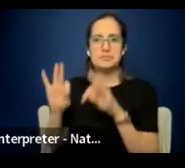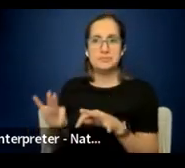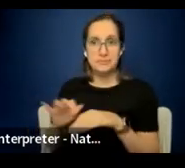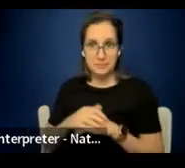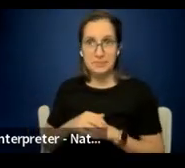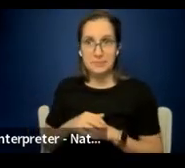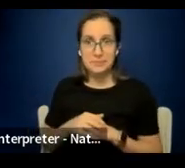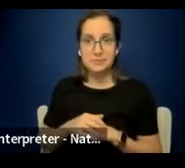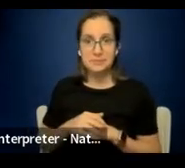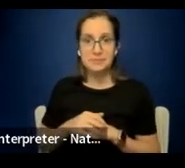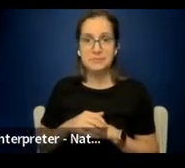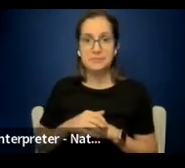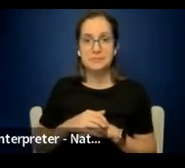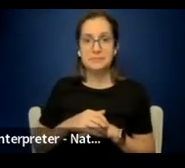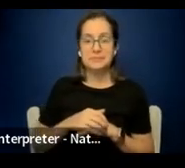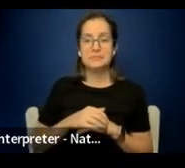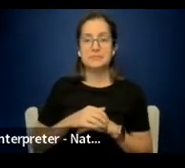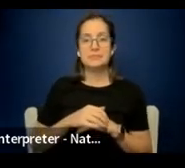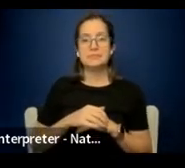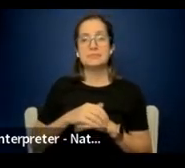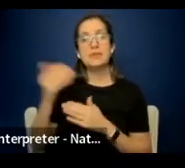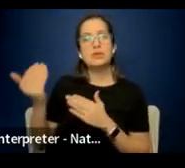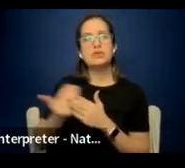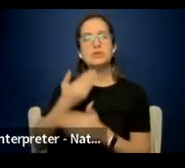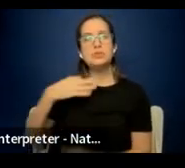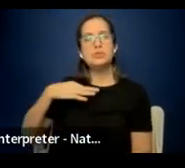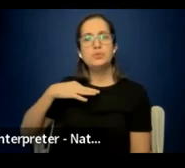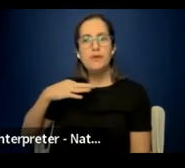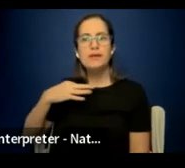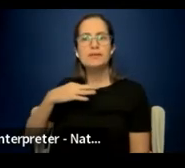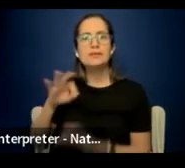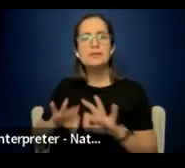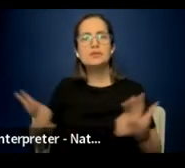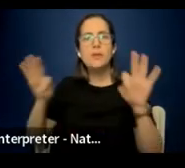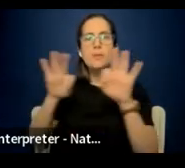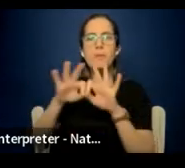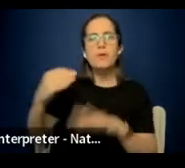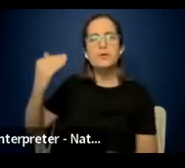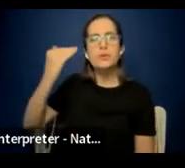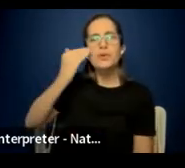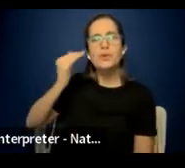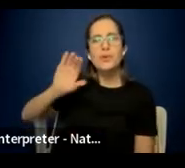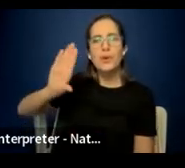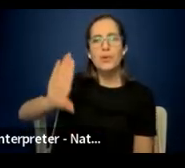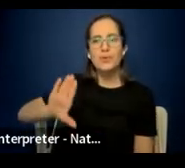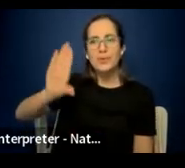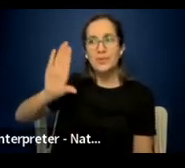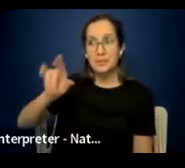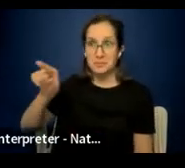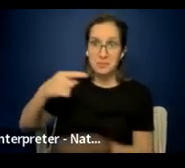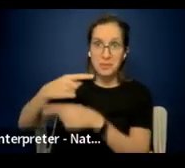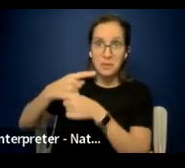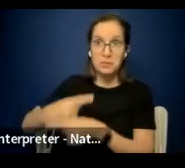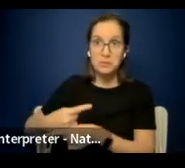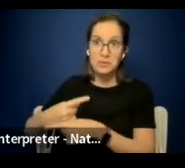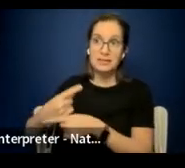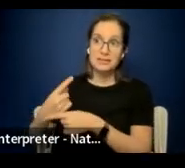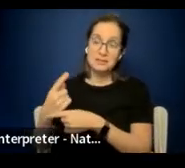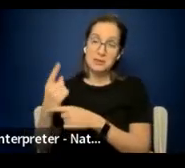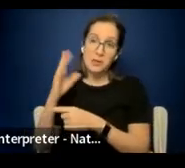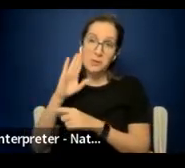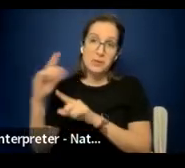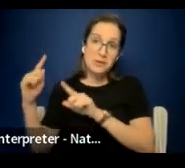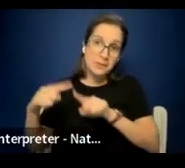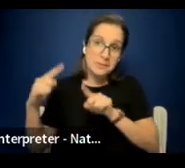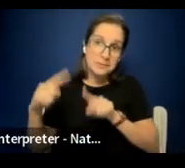You know, get to know new volunteers, just getting to know them a little bit, if they're going to be sort of a regular, you know, face at your organization,